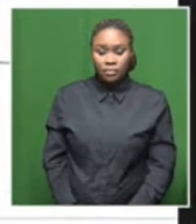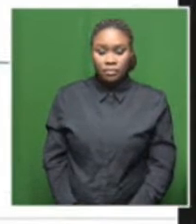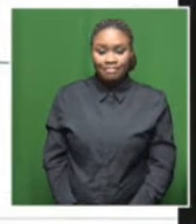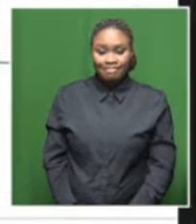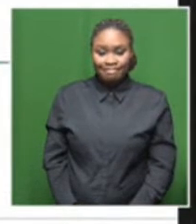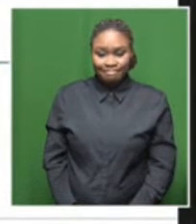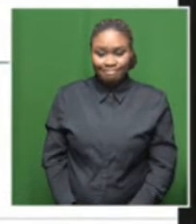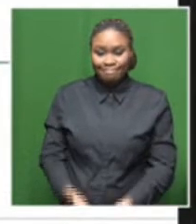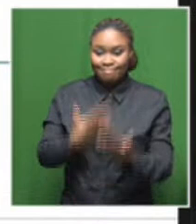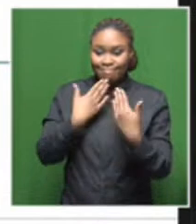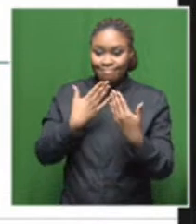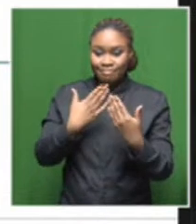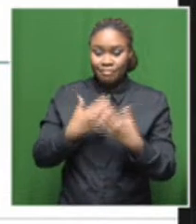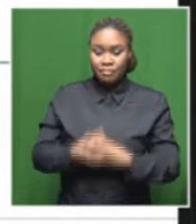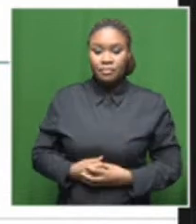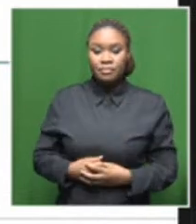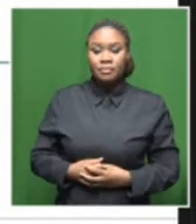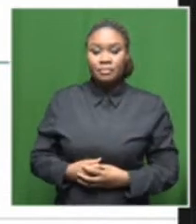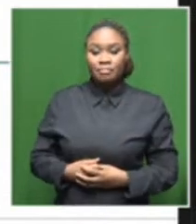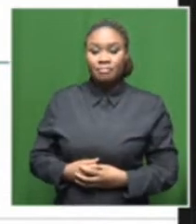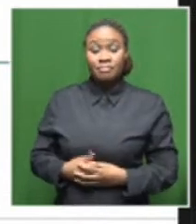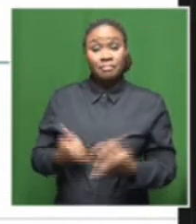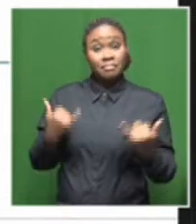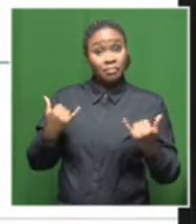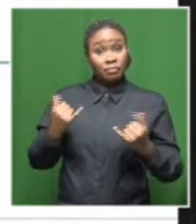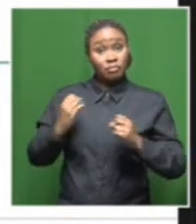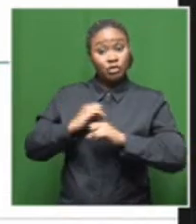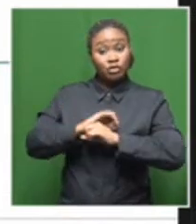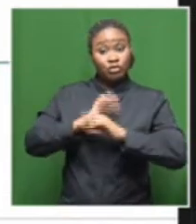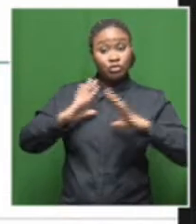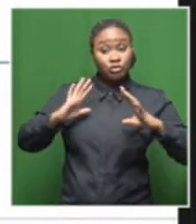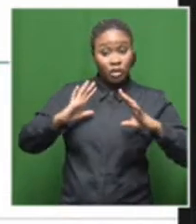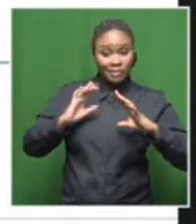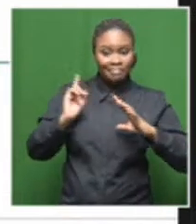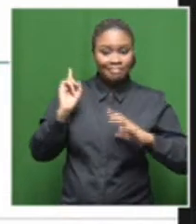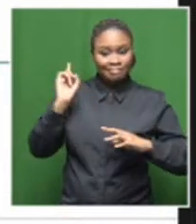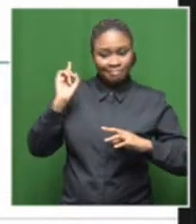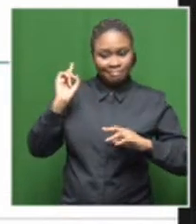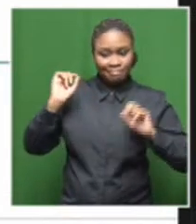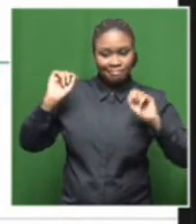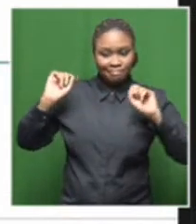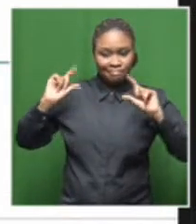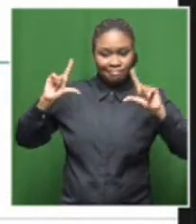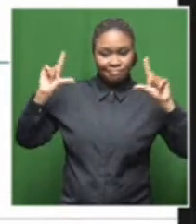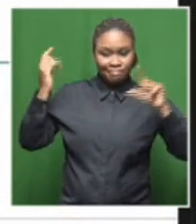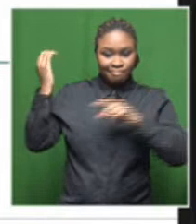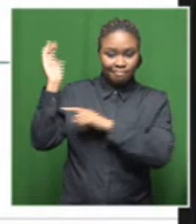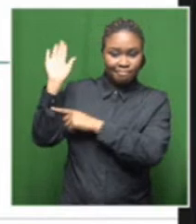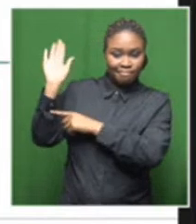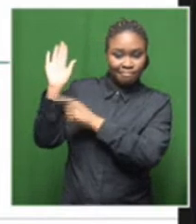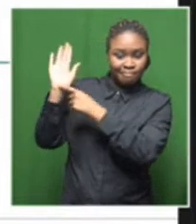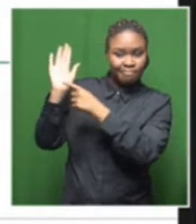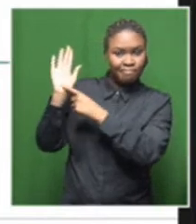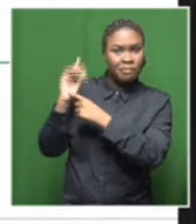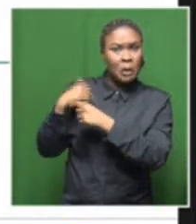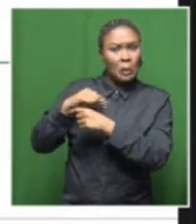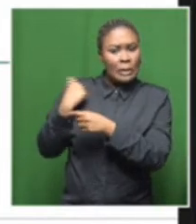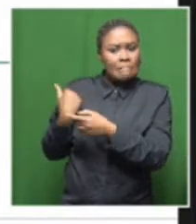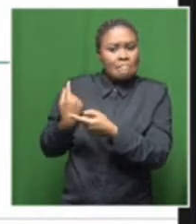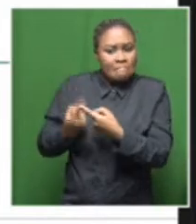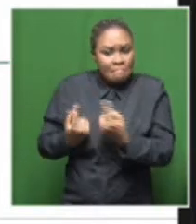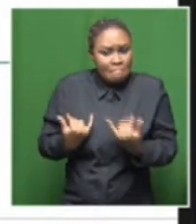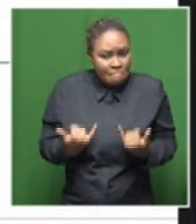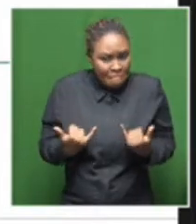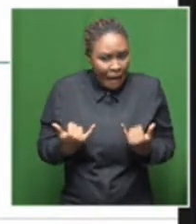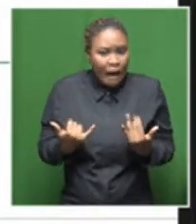Okay, thanks very much. So I thought what I would do is, first of all, just show where we are now, and then look a little bit, just in a couple of slides,